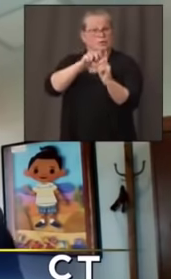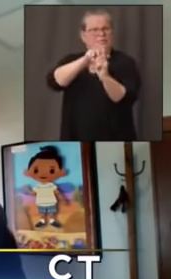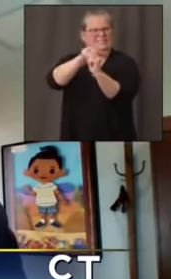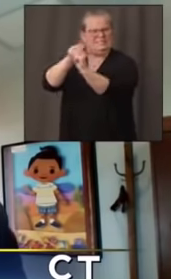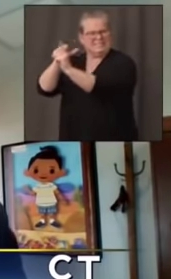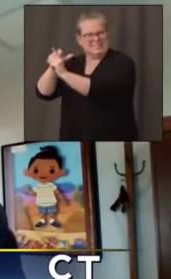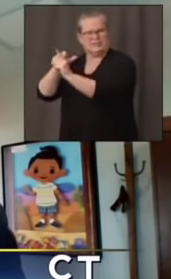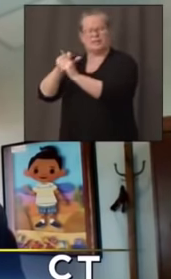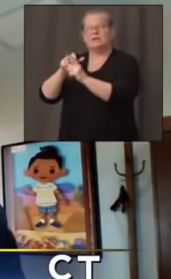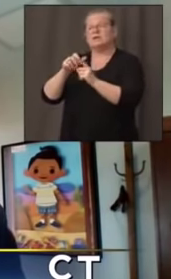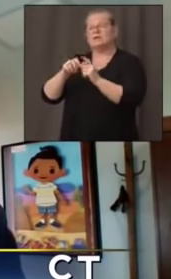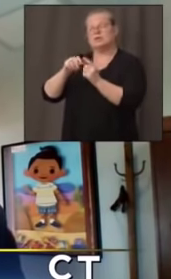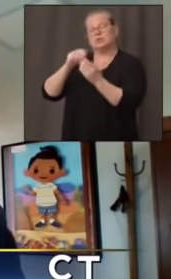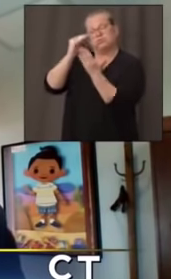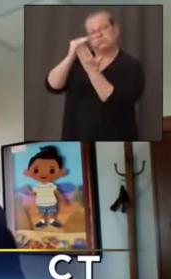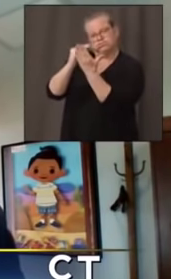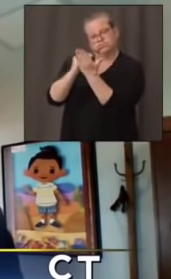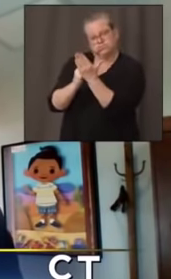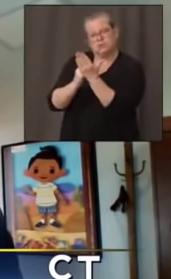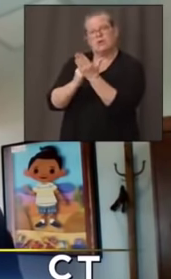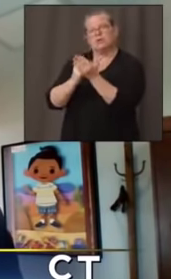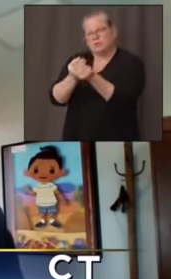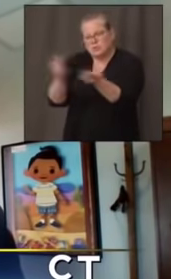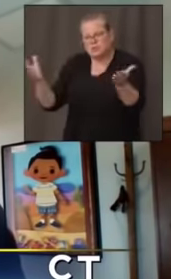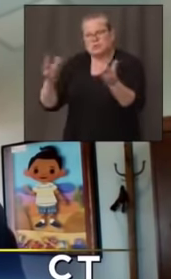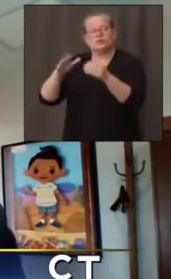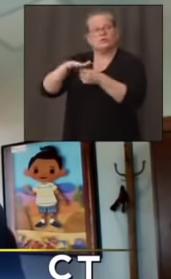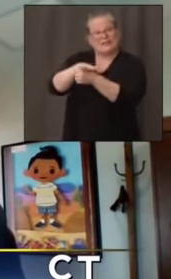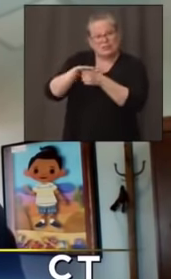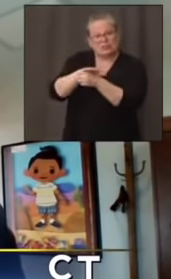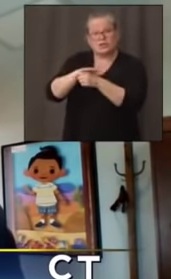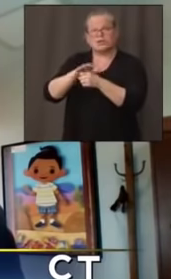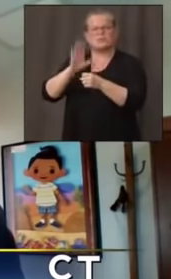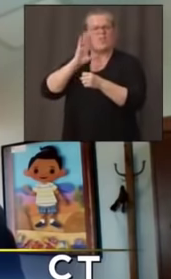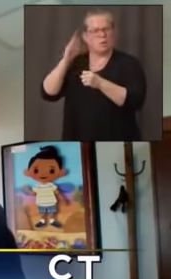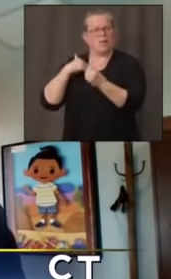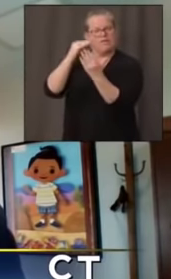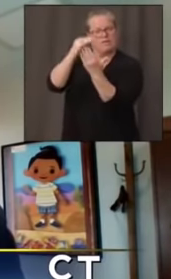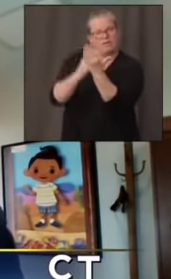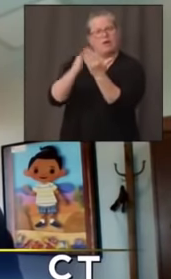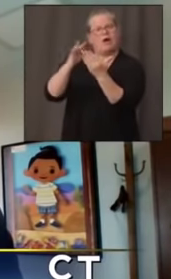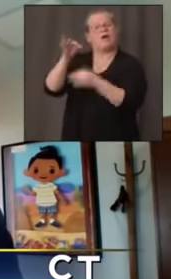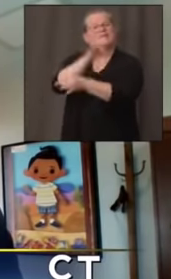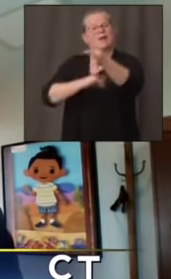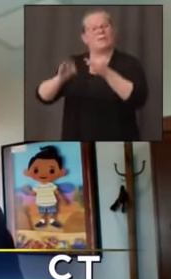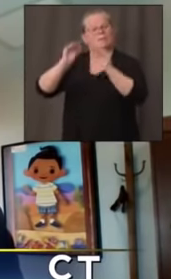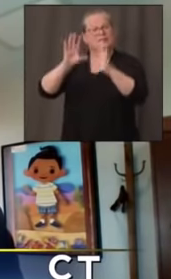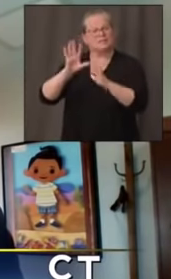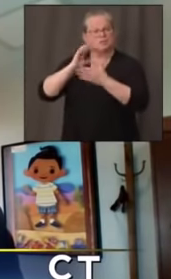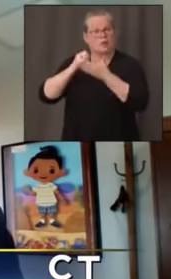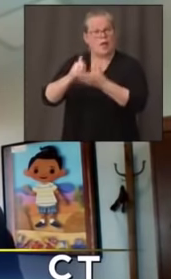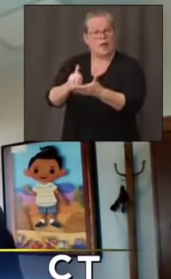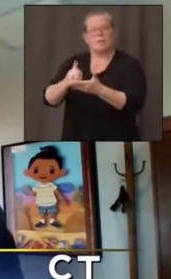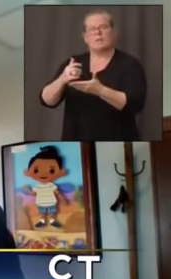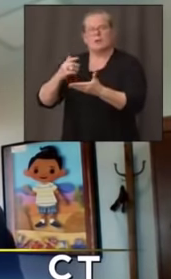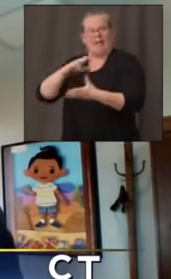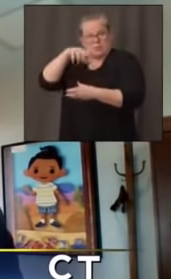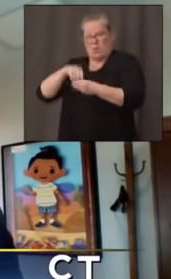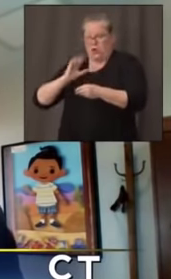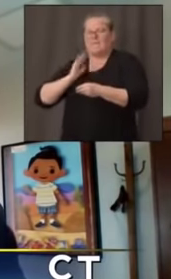bank of substitute teachers available to help. We know that that's something that has to be part of the planning so that we